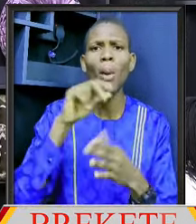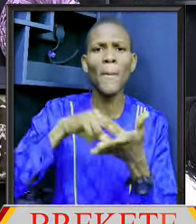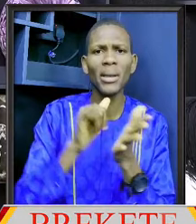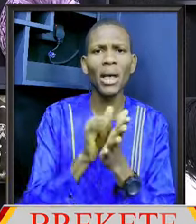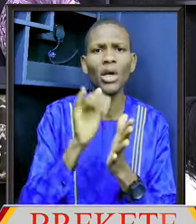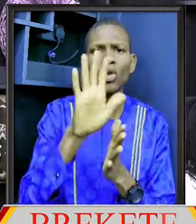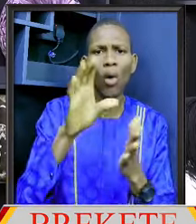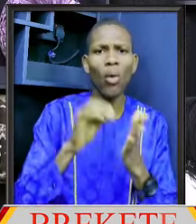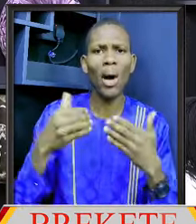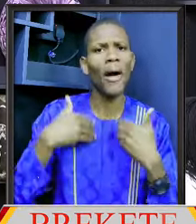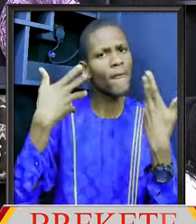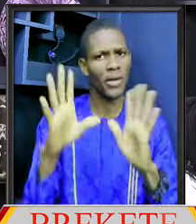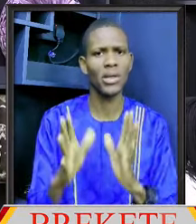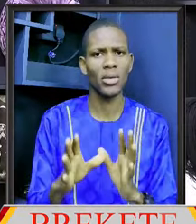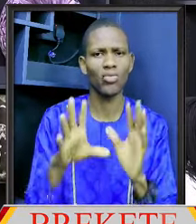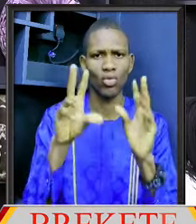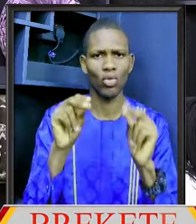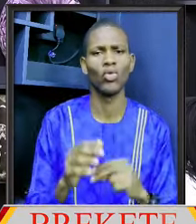own don't finish.